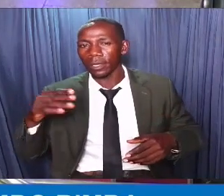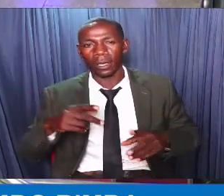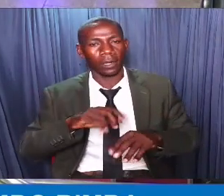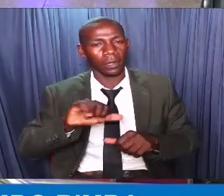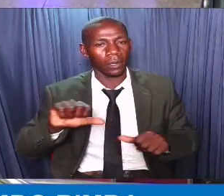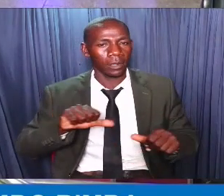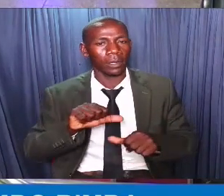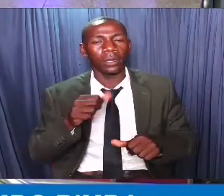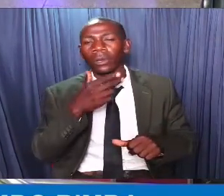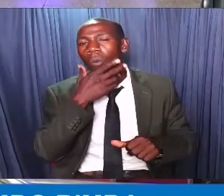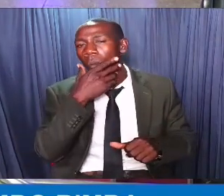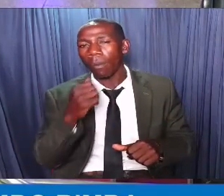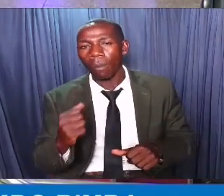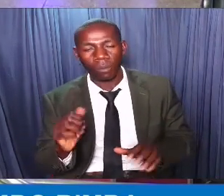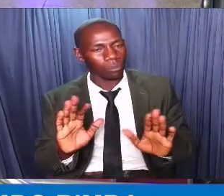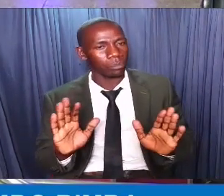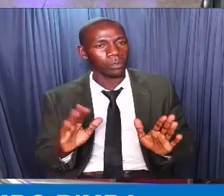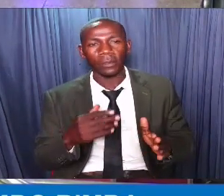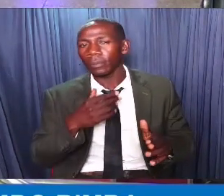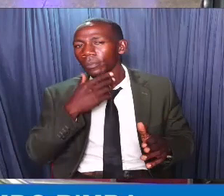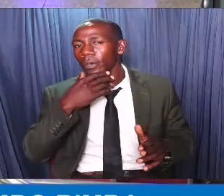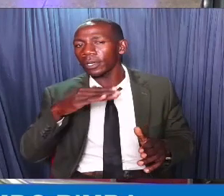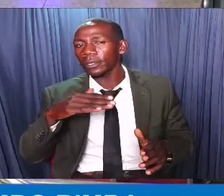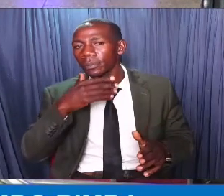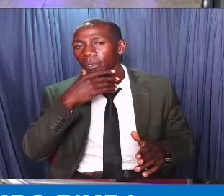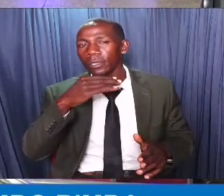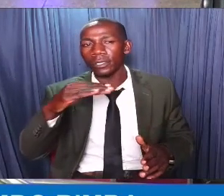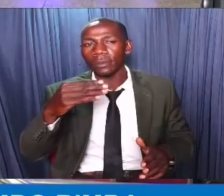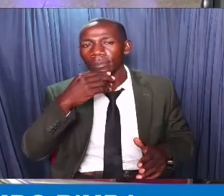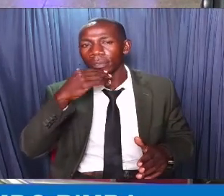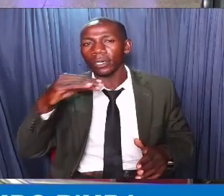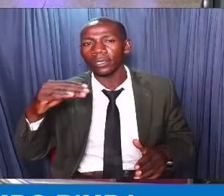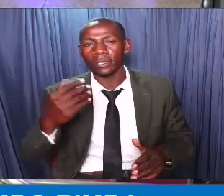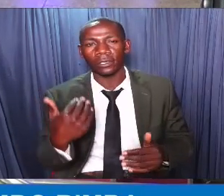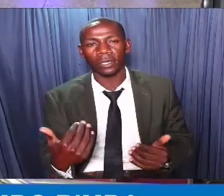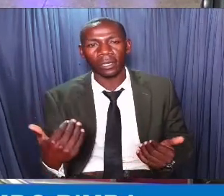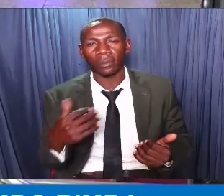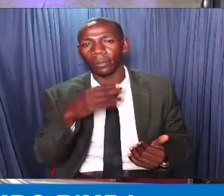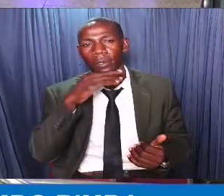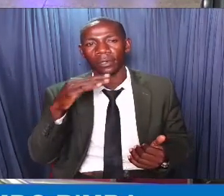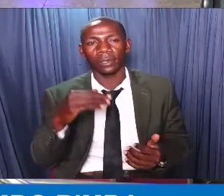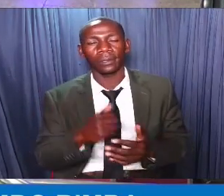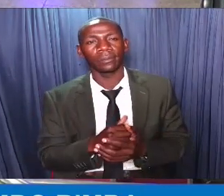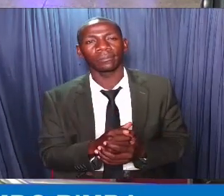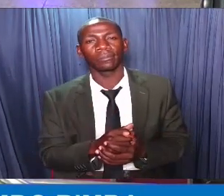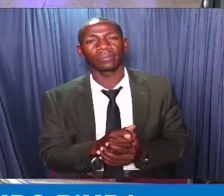them. Si wazee, wazee. Not all people. Vijana. Boys, youth. They want to watafut. They are seeking for the youth.